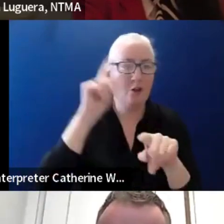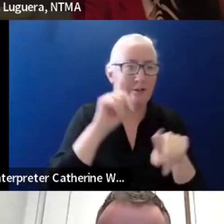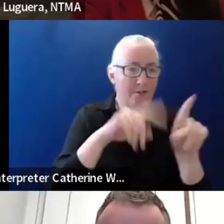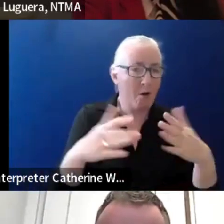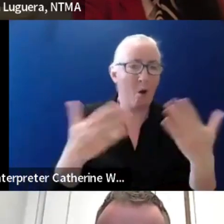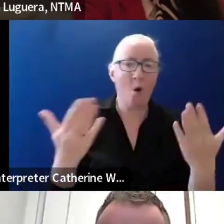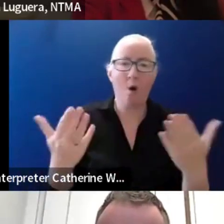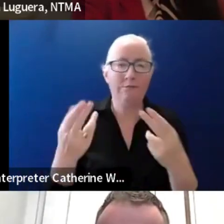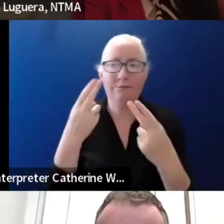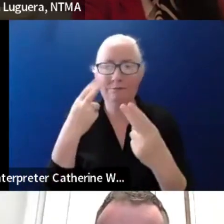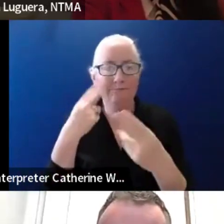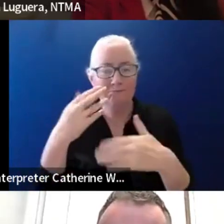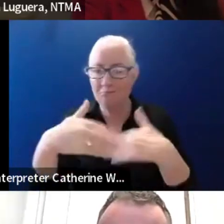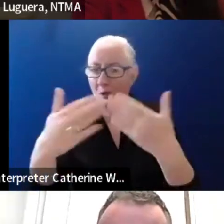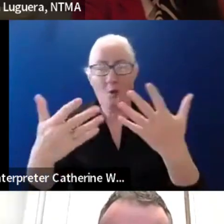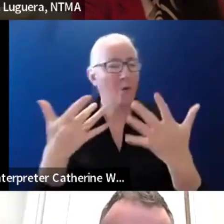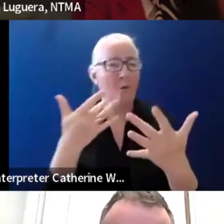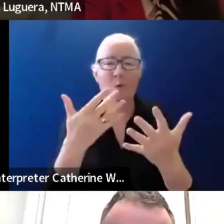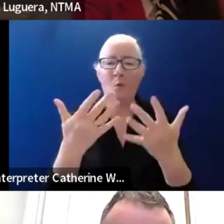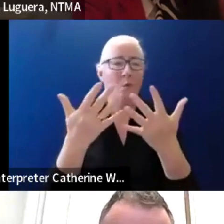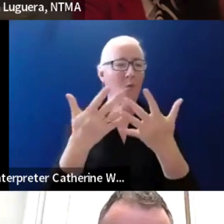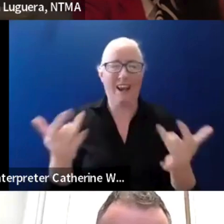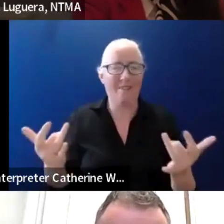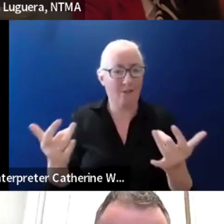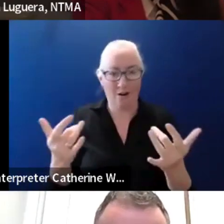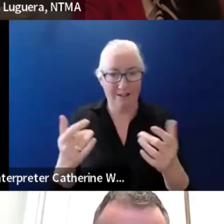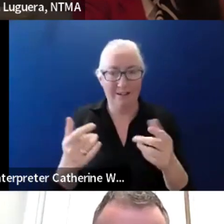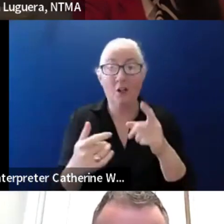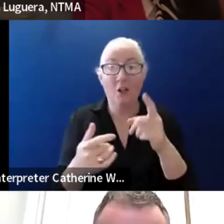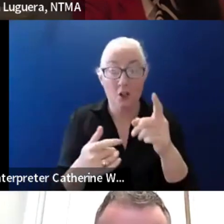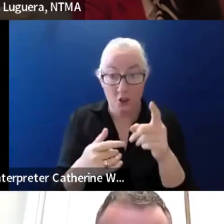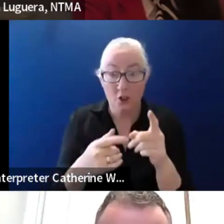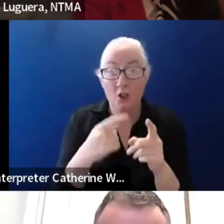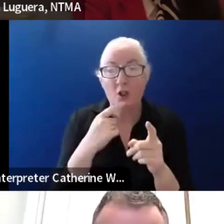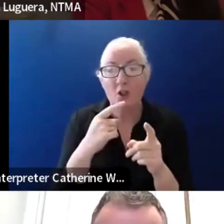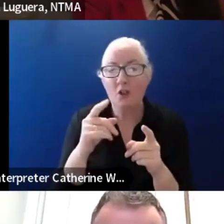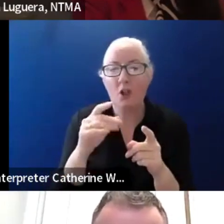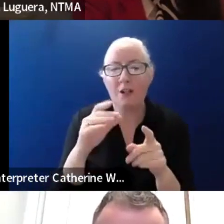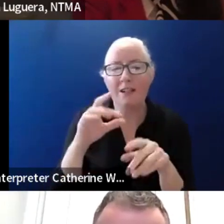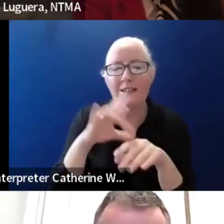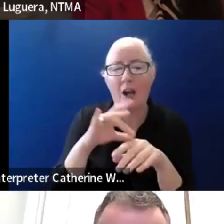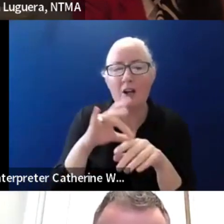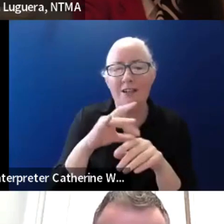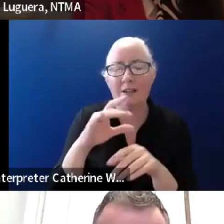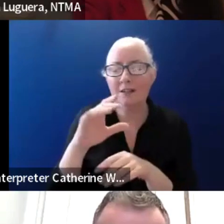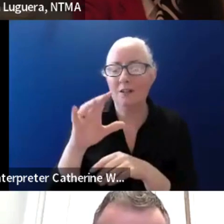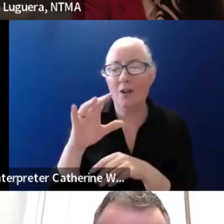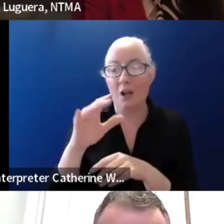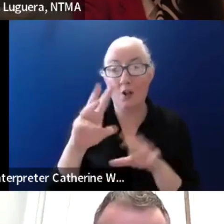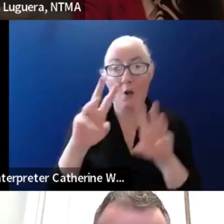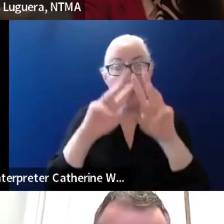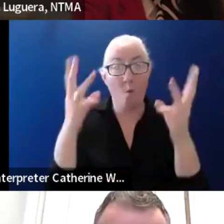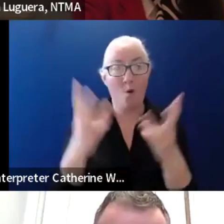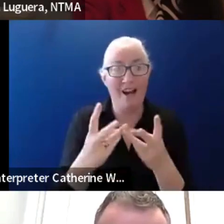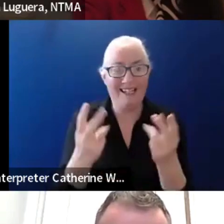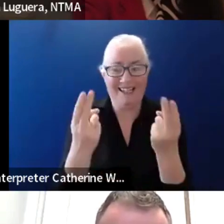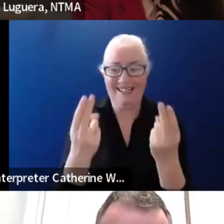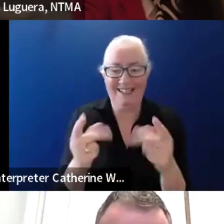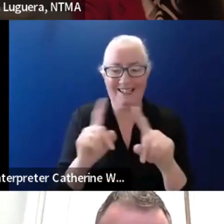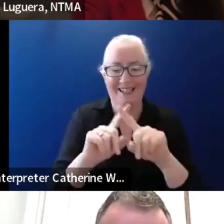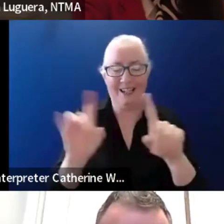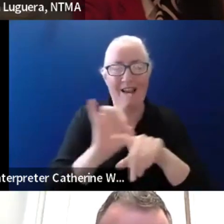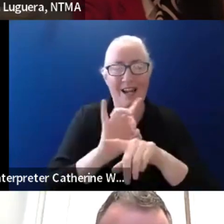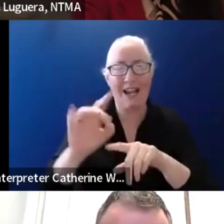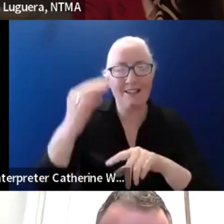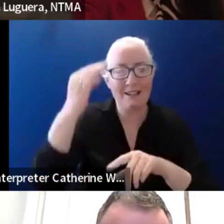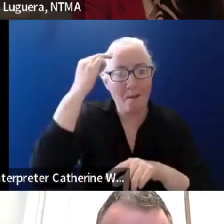neurotypical, whatever. Dr. Temple Grandin, she wisely said, the world needs different kinds of minds